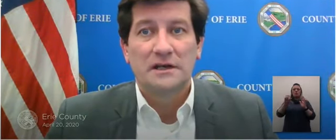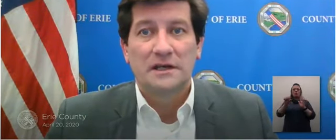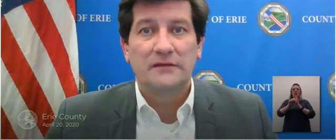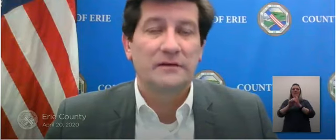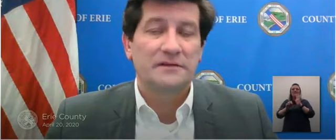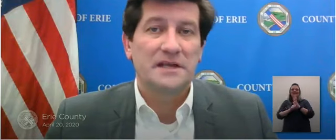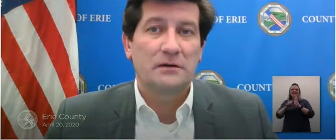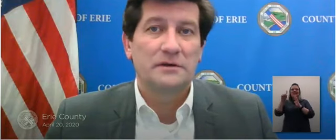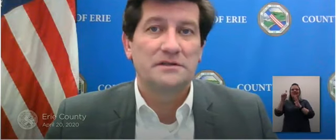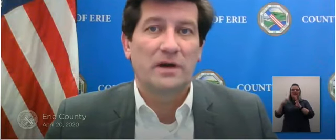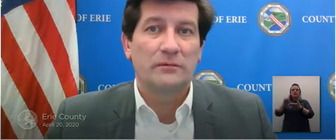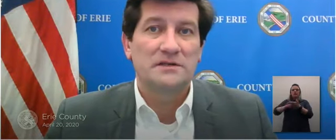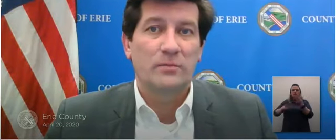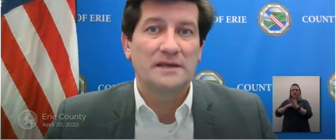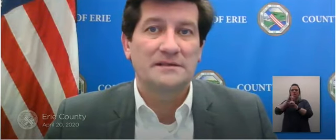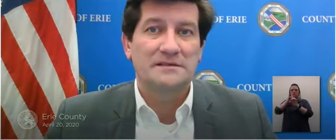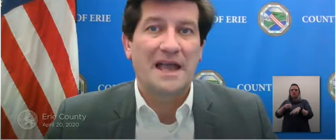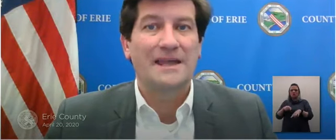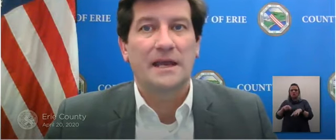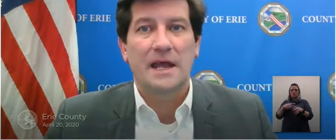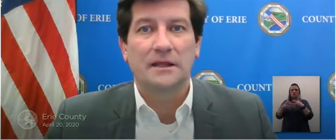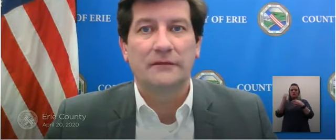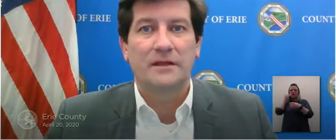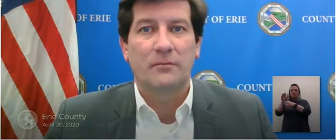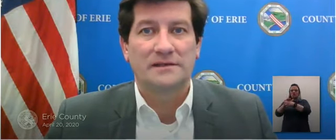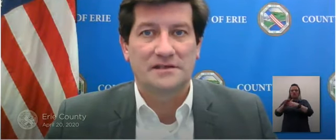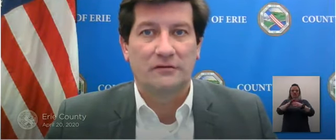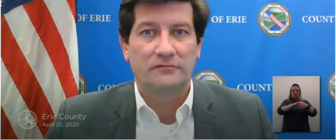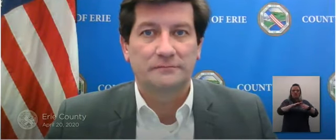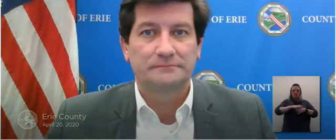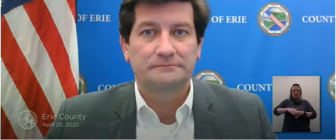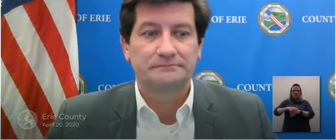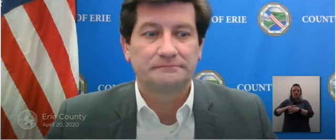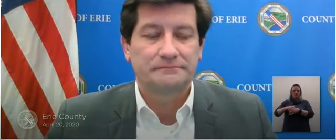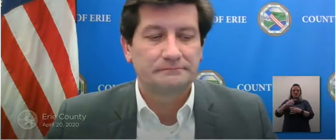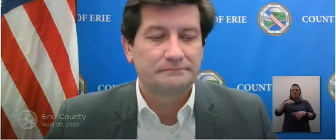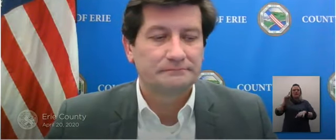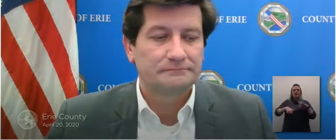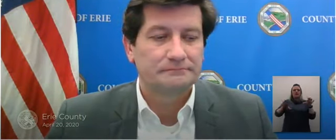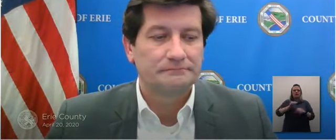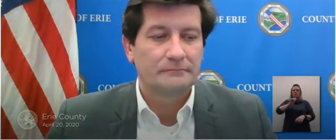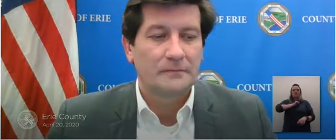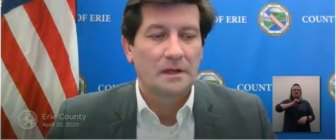orders, even if it's on a region-by-region basis. I cannot lift them myself.